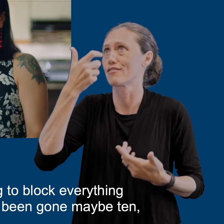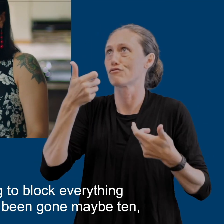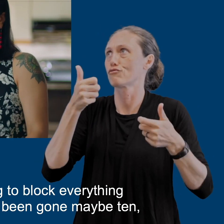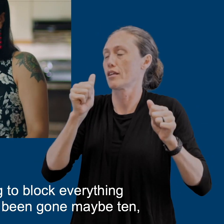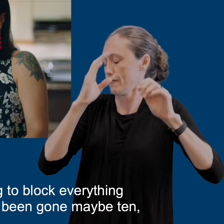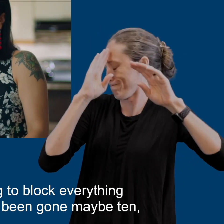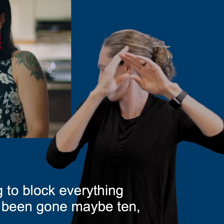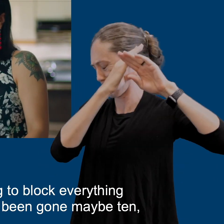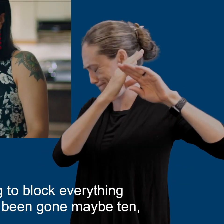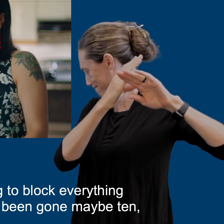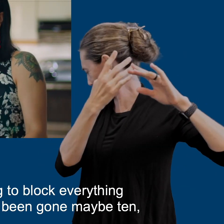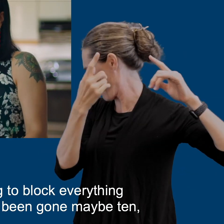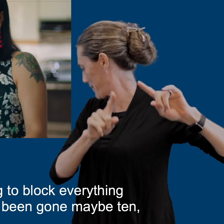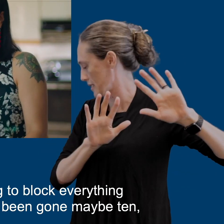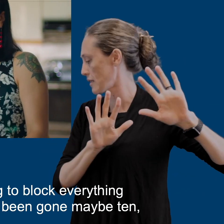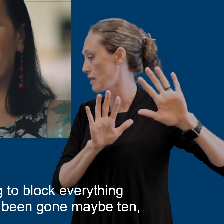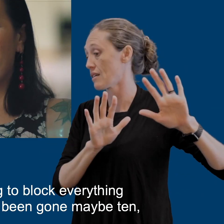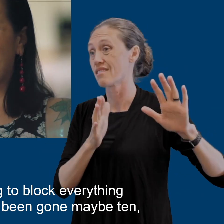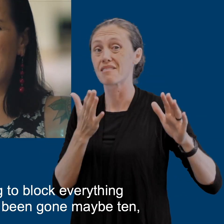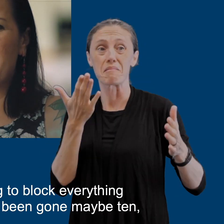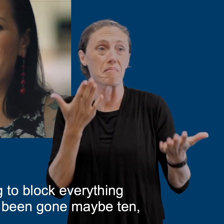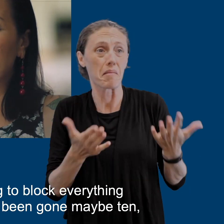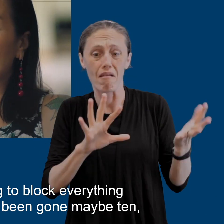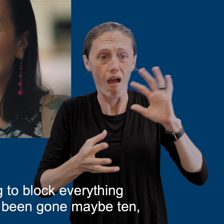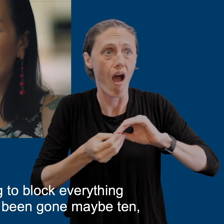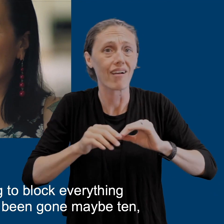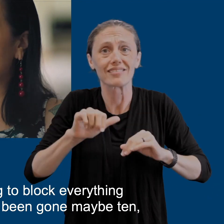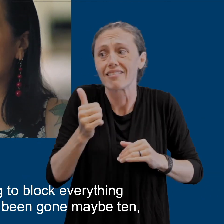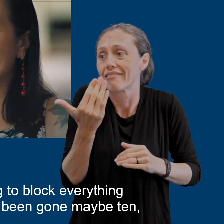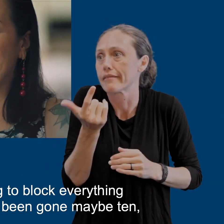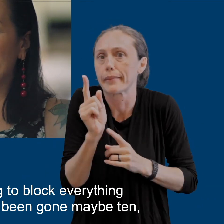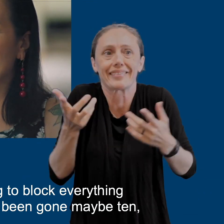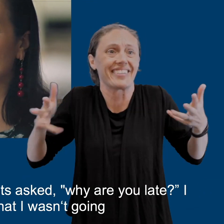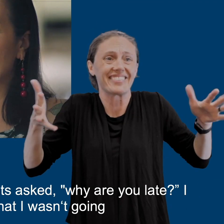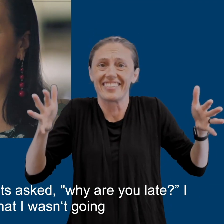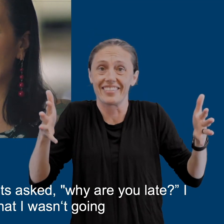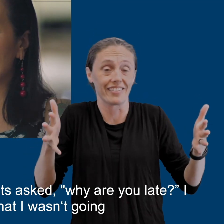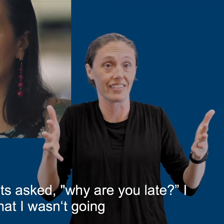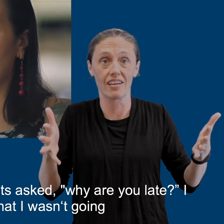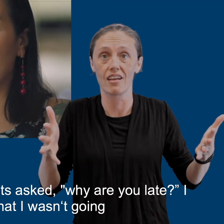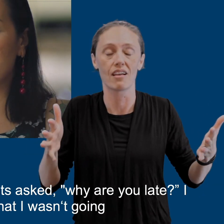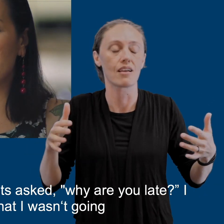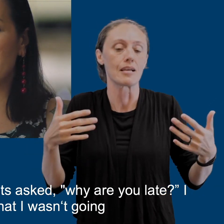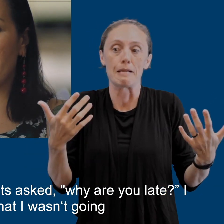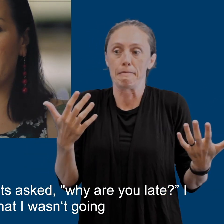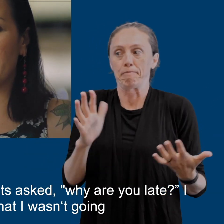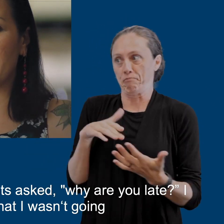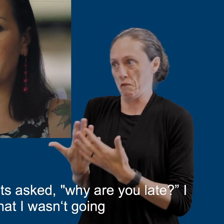time just my mind, I think, wanting to block everything out. And I probably had only been gone like maybe 10-15 minutes